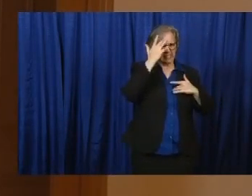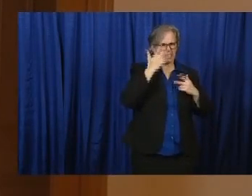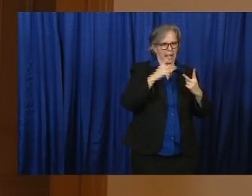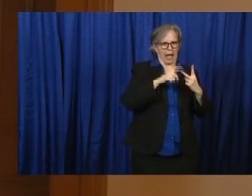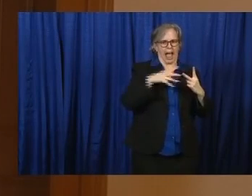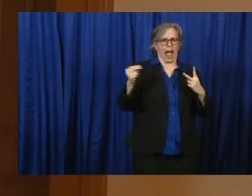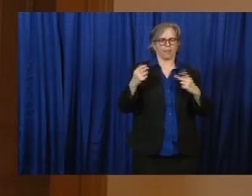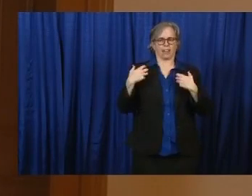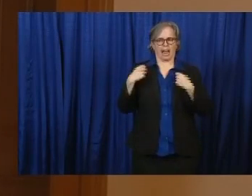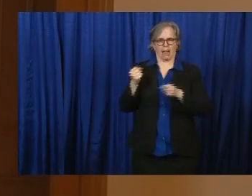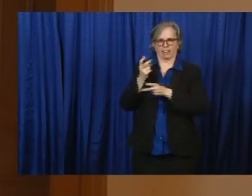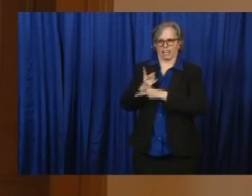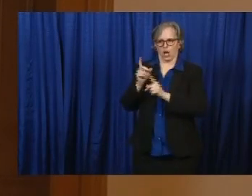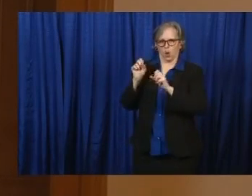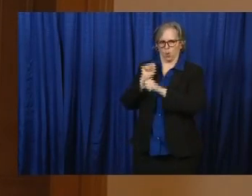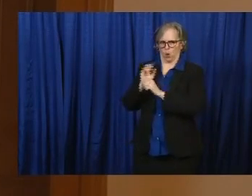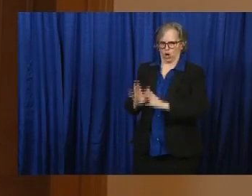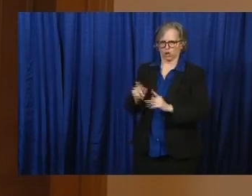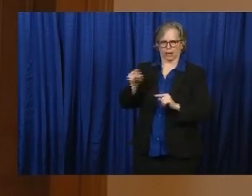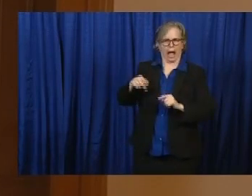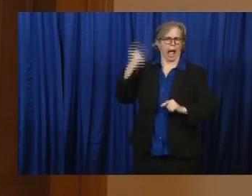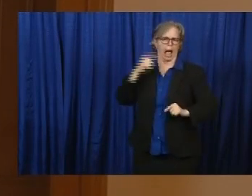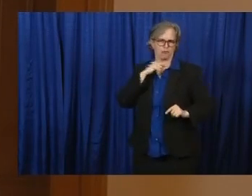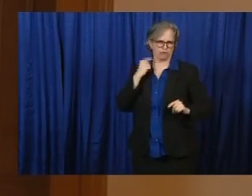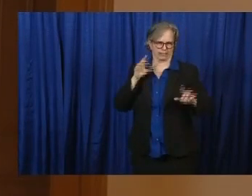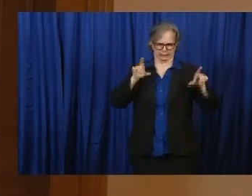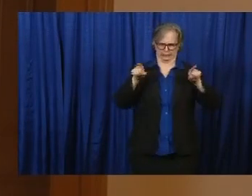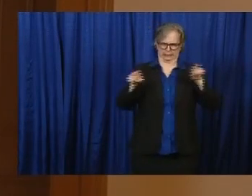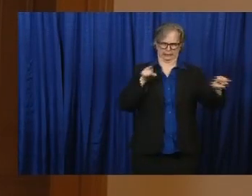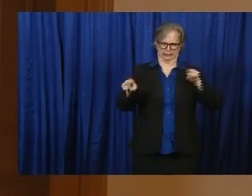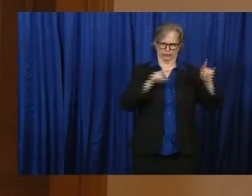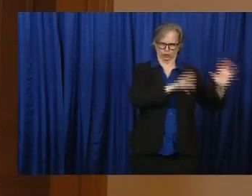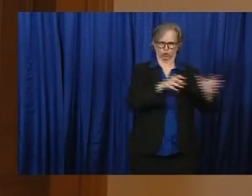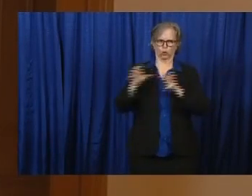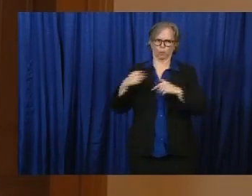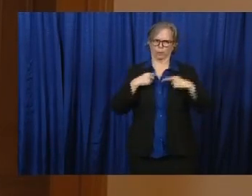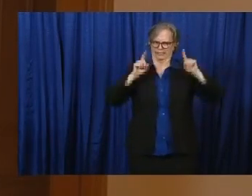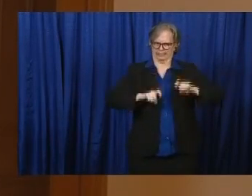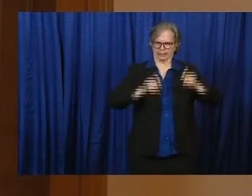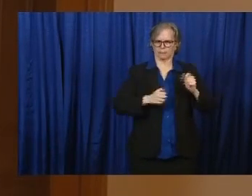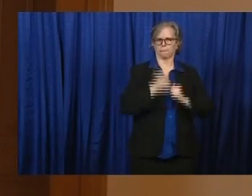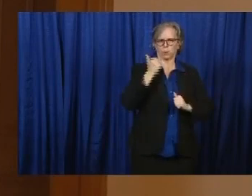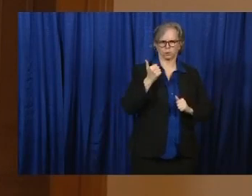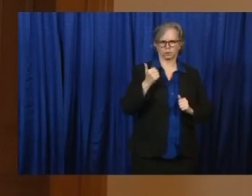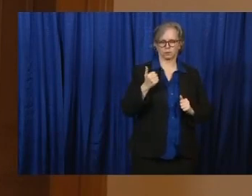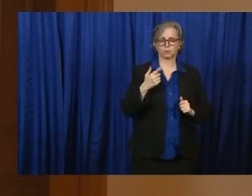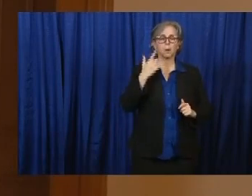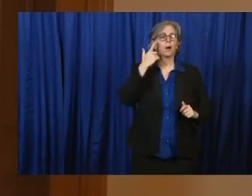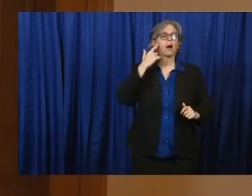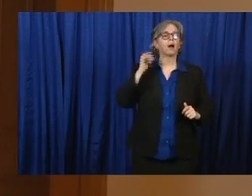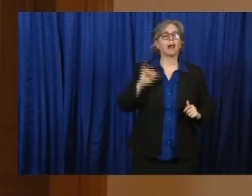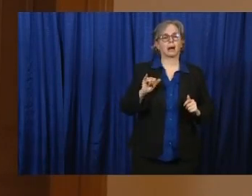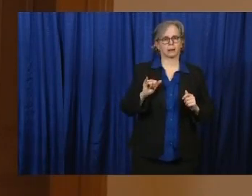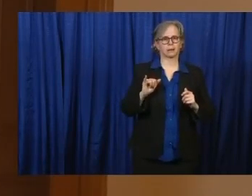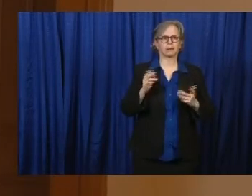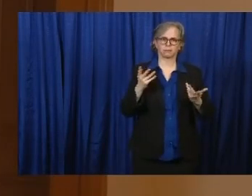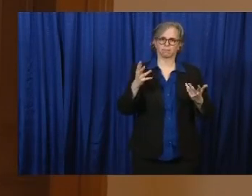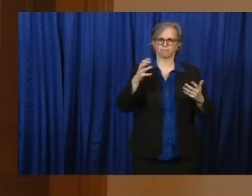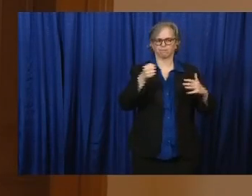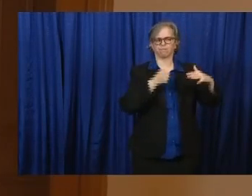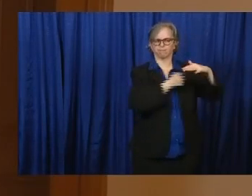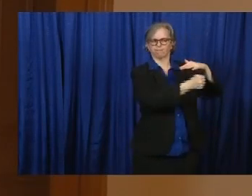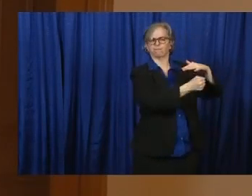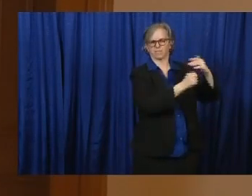are going to be folks who are more likely to be in need of hospitalization, and we're seeing that in our numbers. 25%